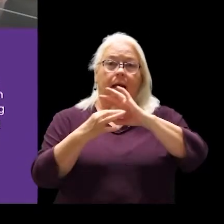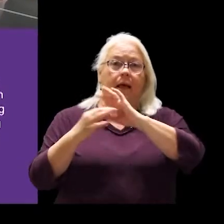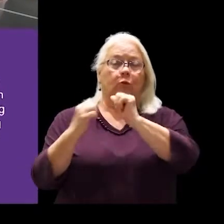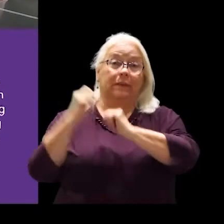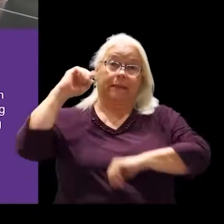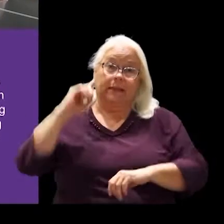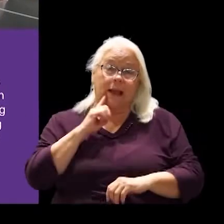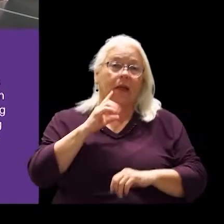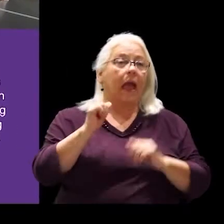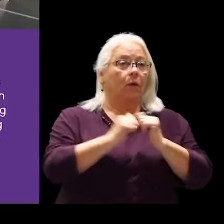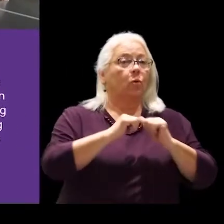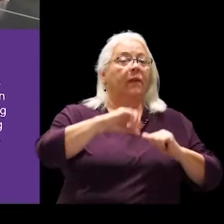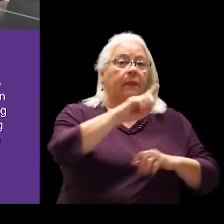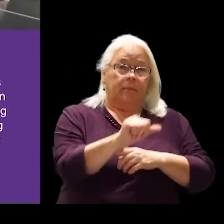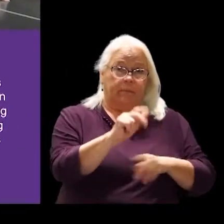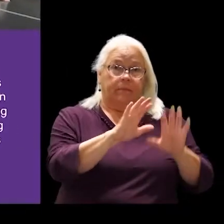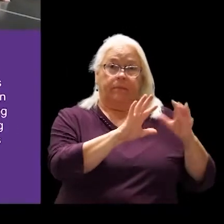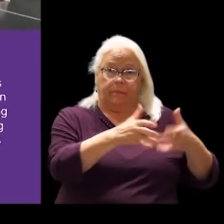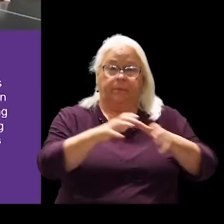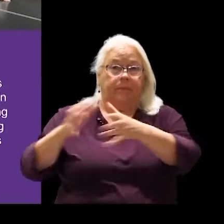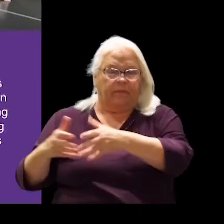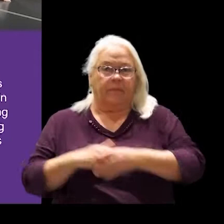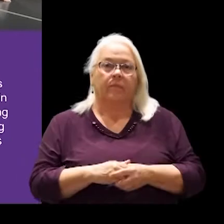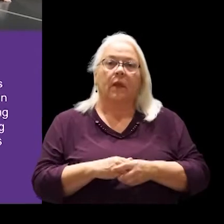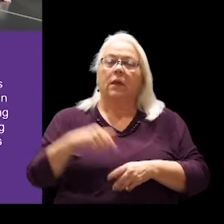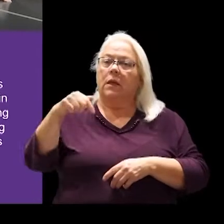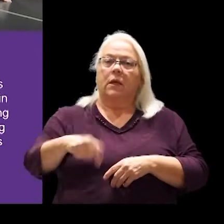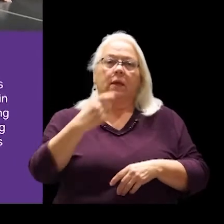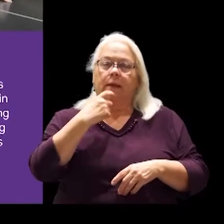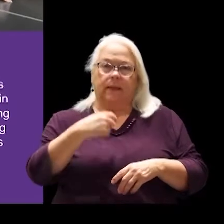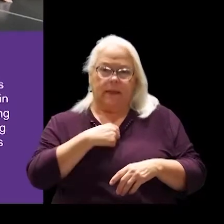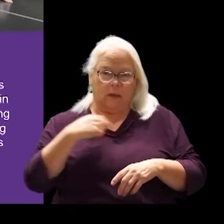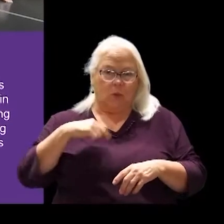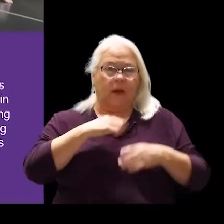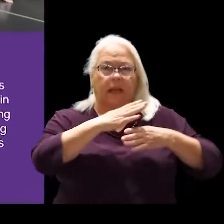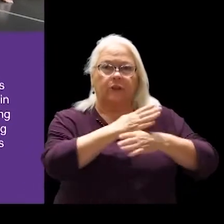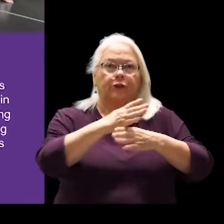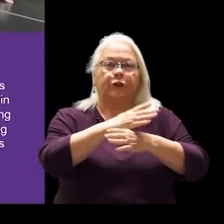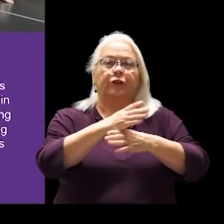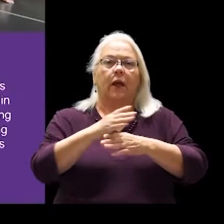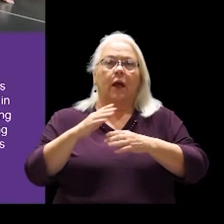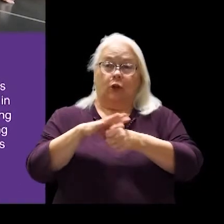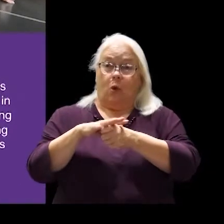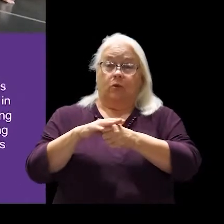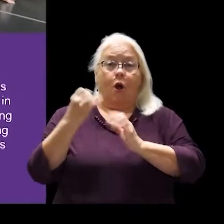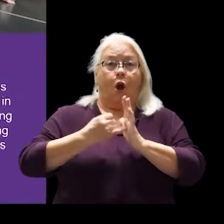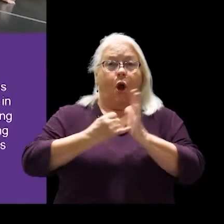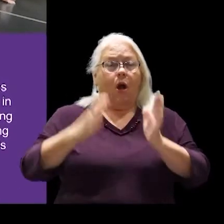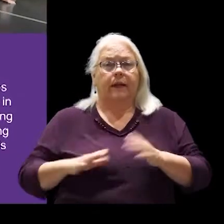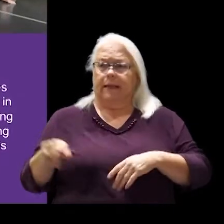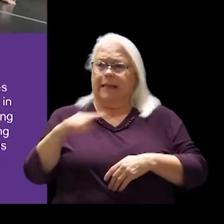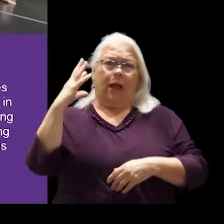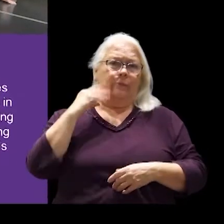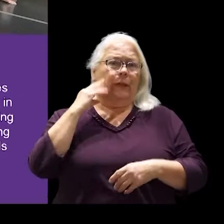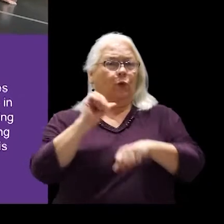arts community. In this video, Heart Center in Kingston, Ontario shares stories of local professional artists and their